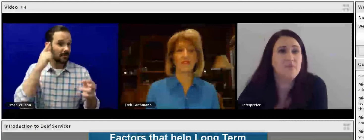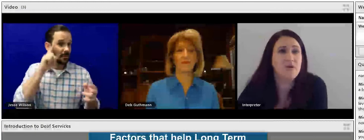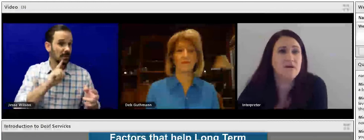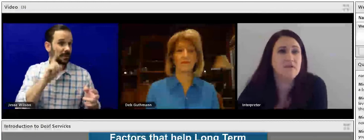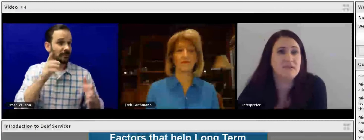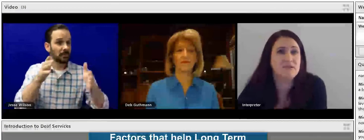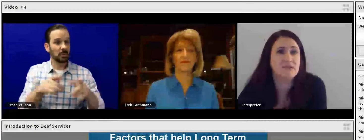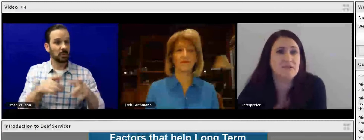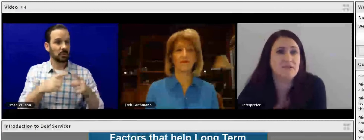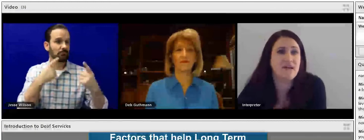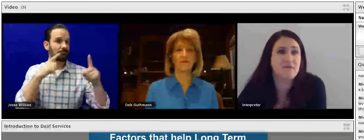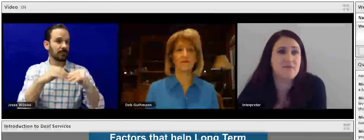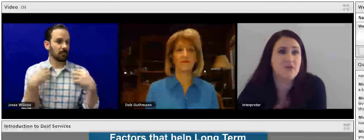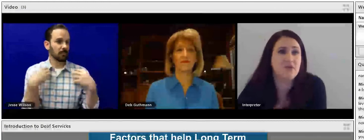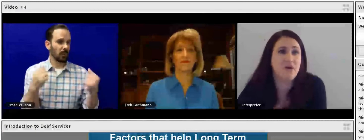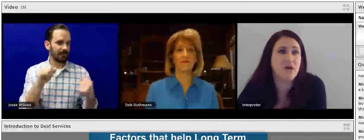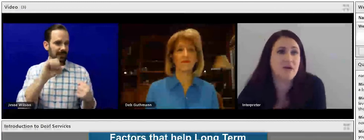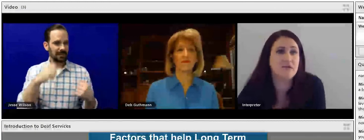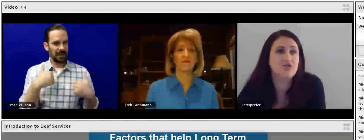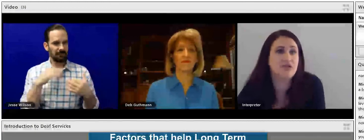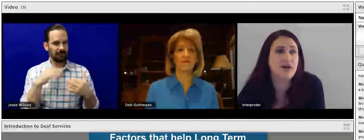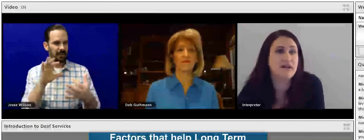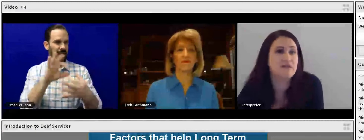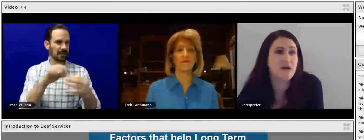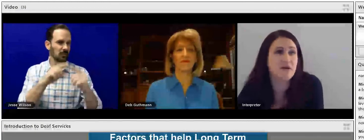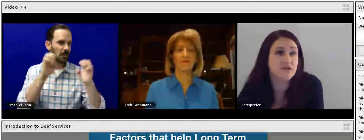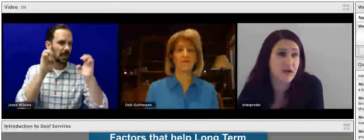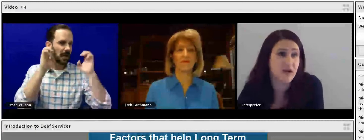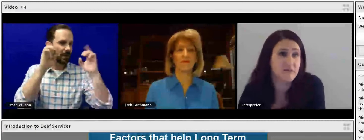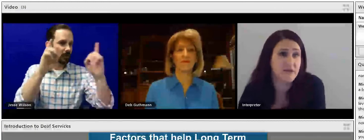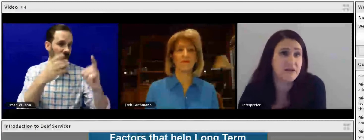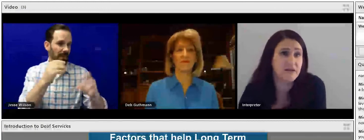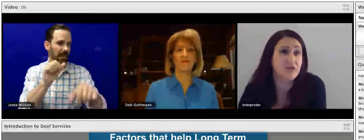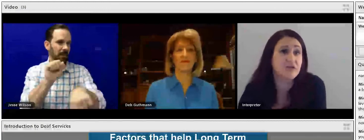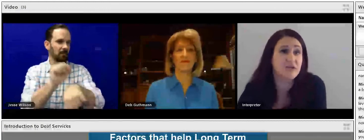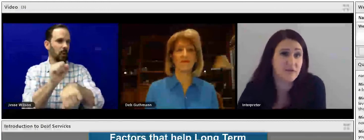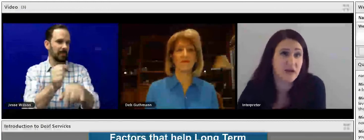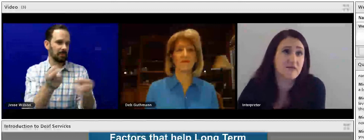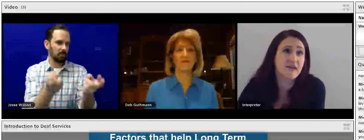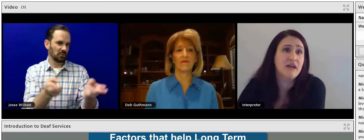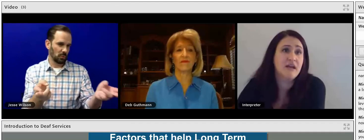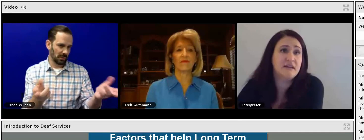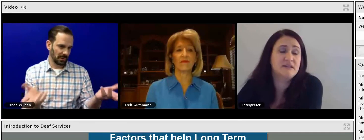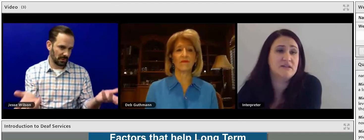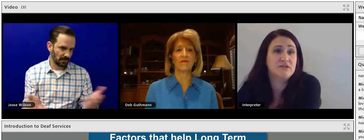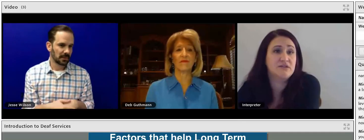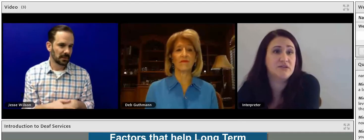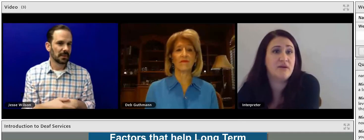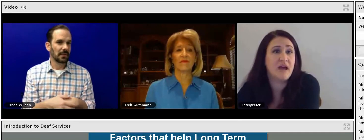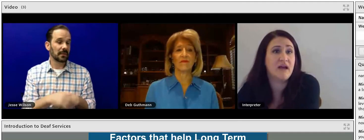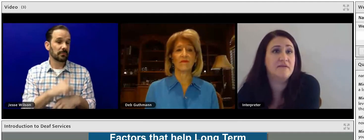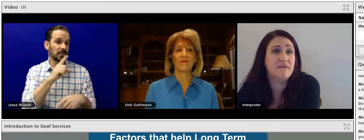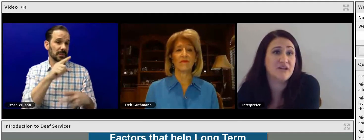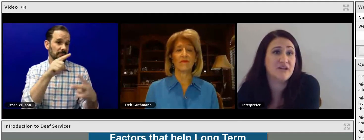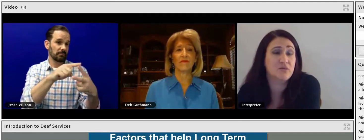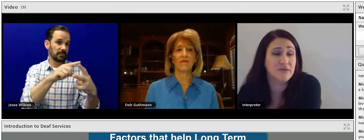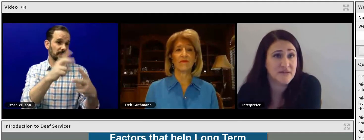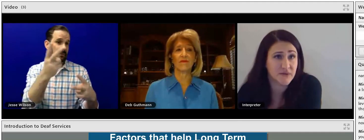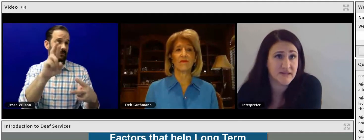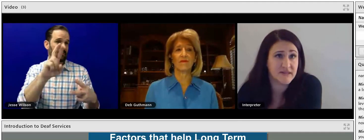Another important resource for deaf people who are trying to help or trying to be long-term in their recovery is to